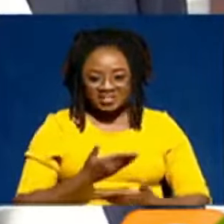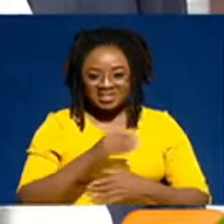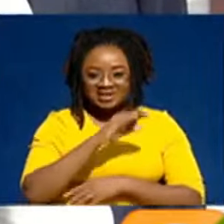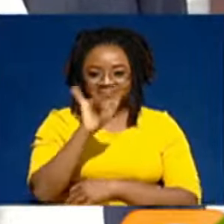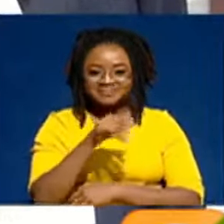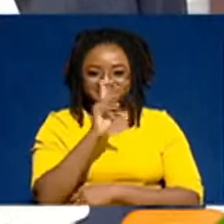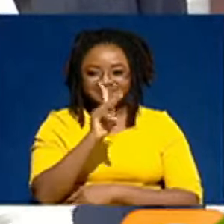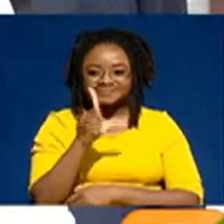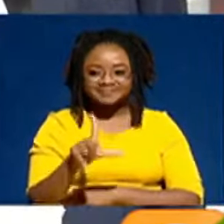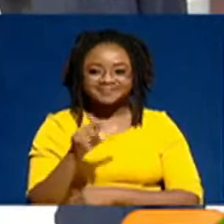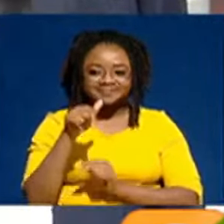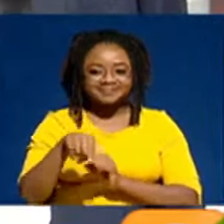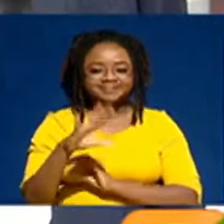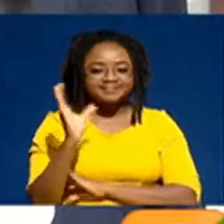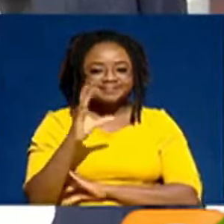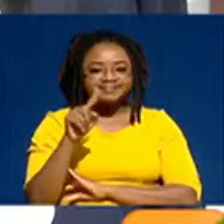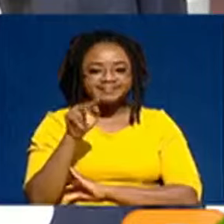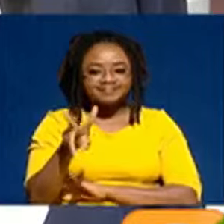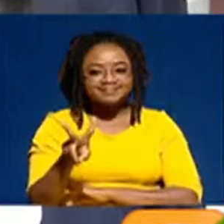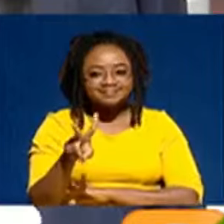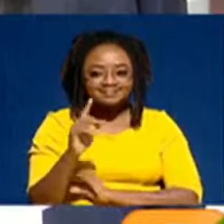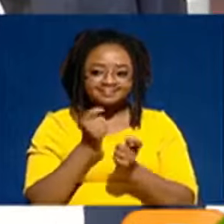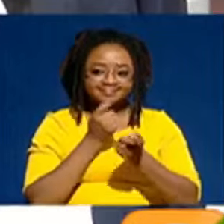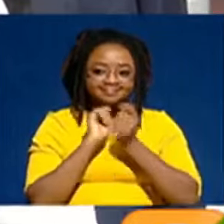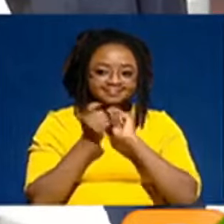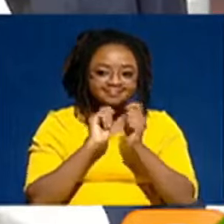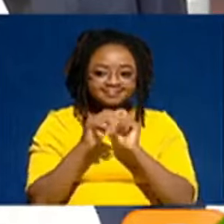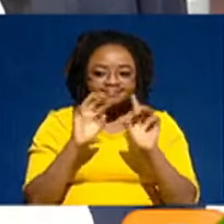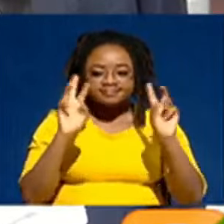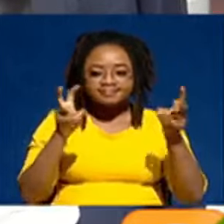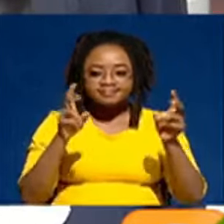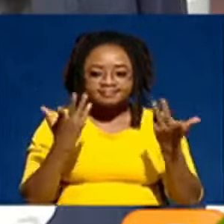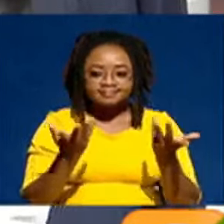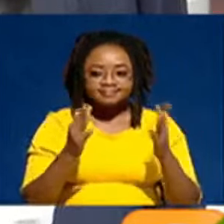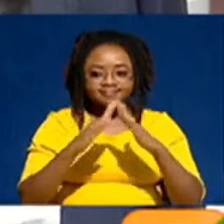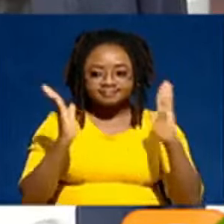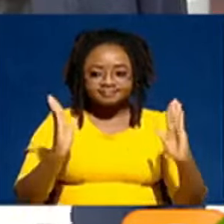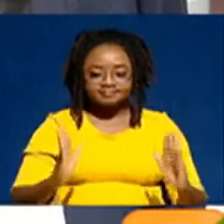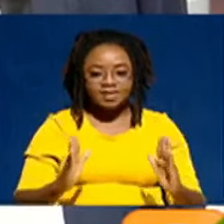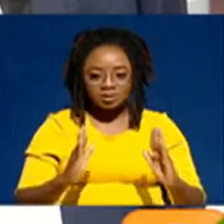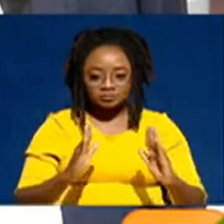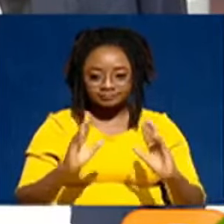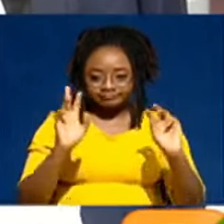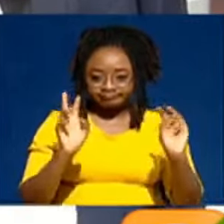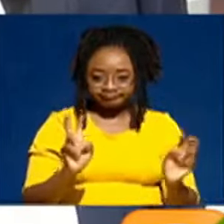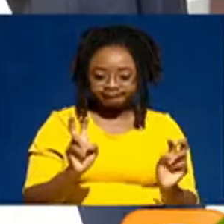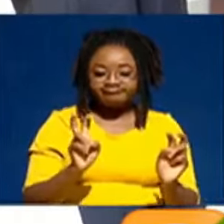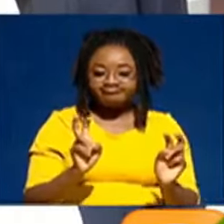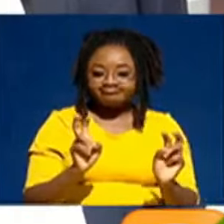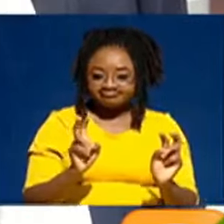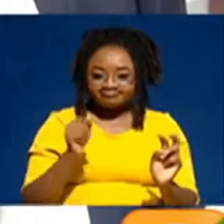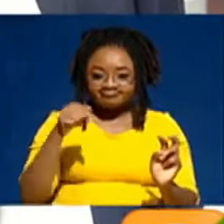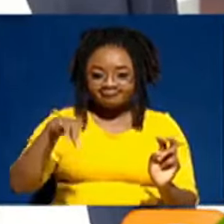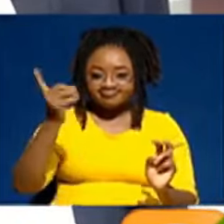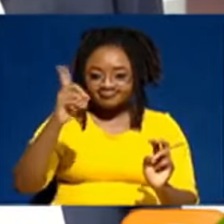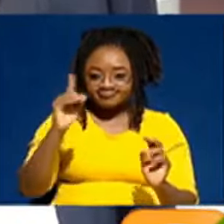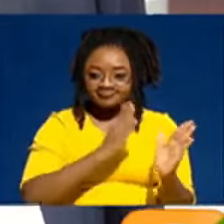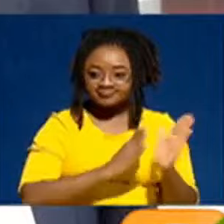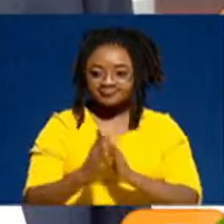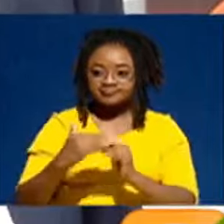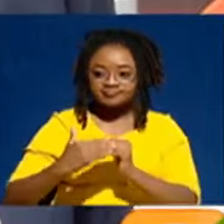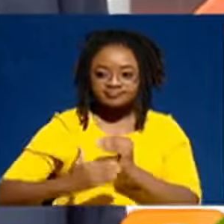Jeff Kinange live here at Citizen Television, speaking about the housing issue, the building and construction issue, Nairobi plan going